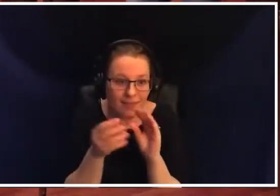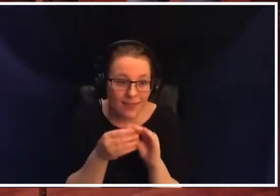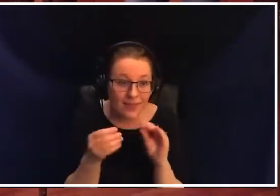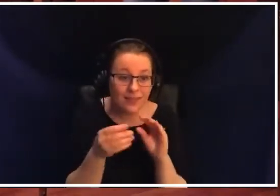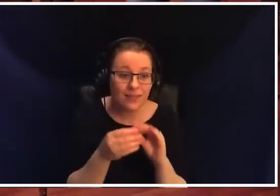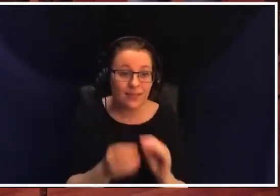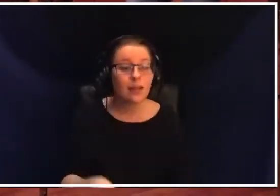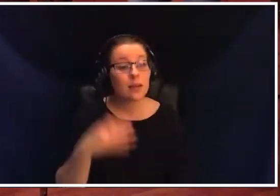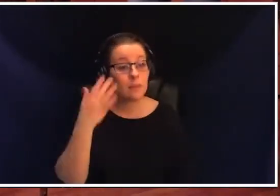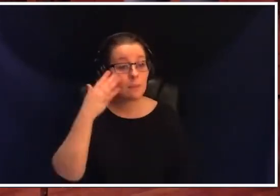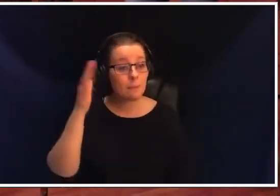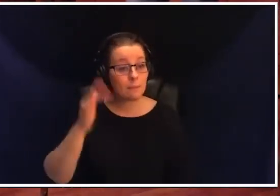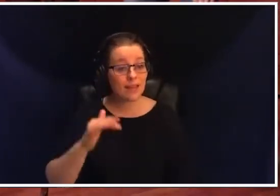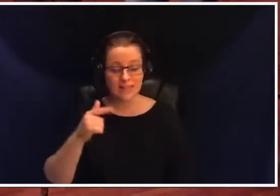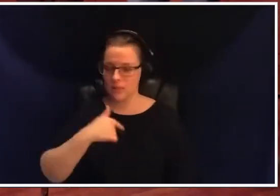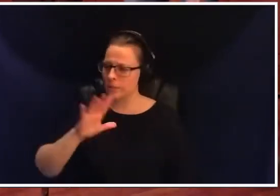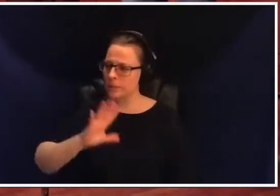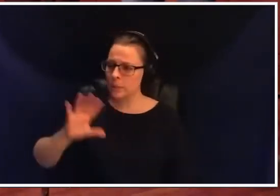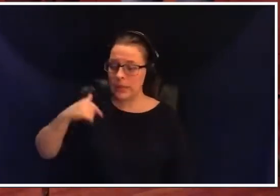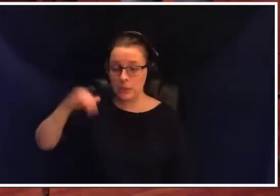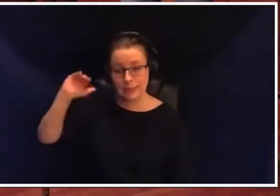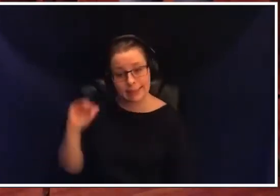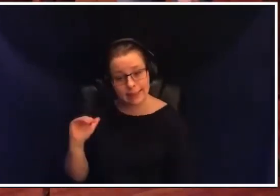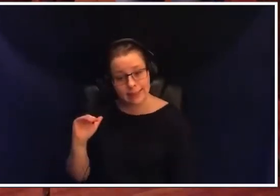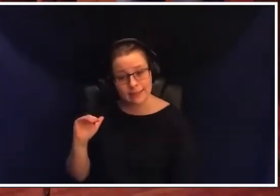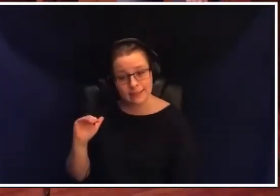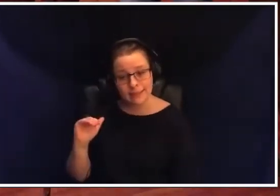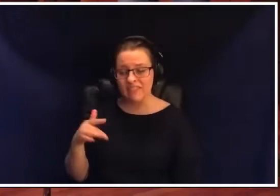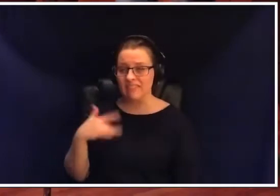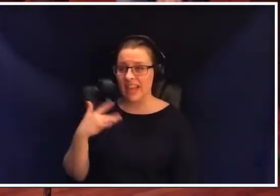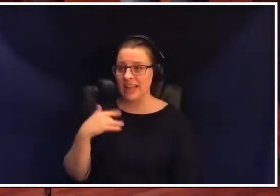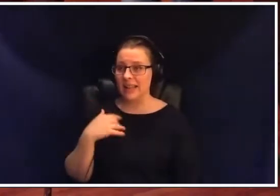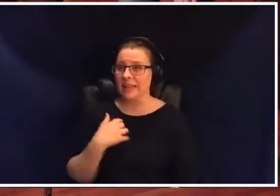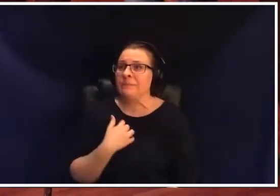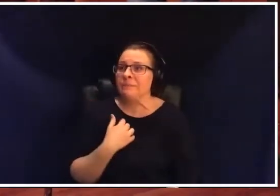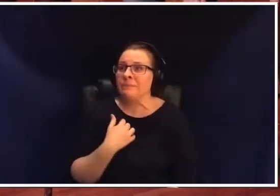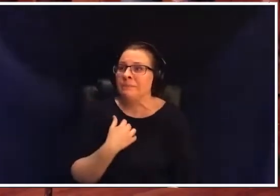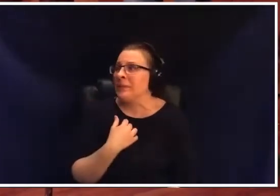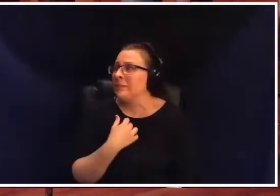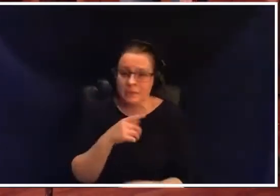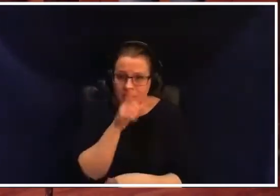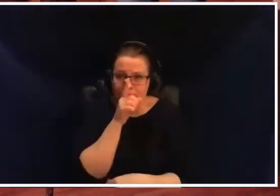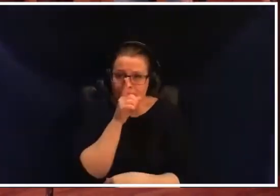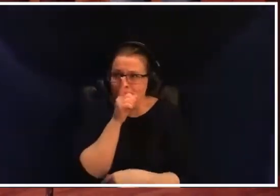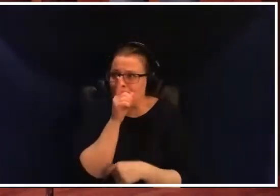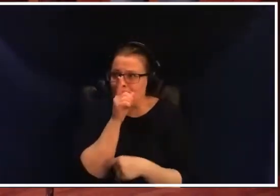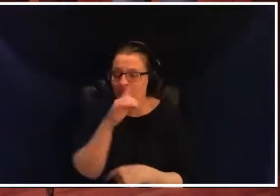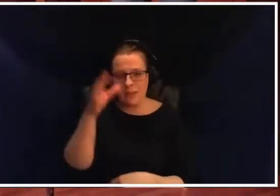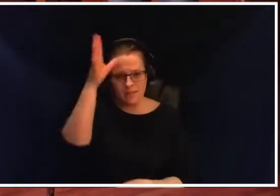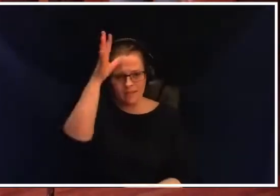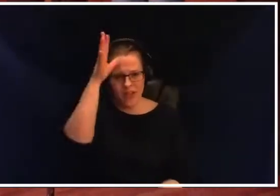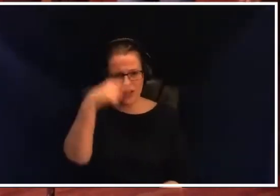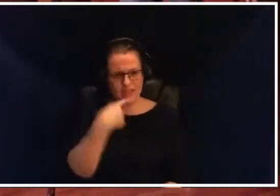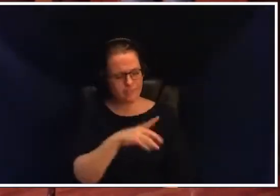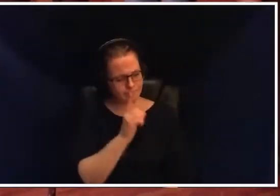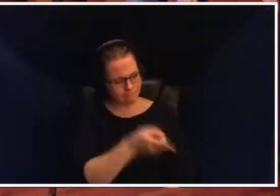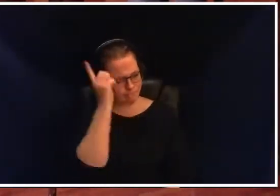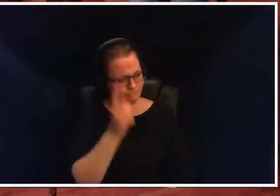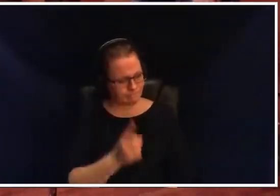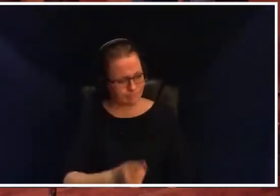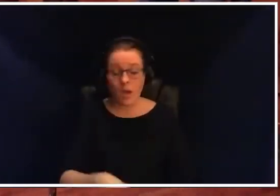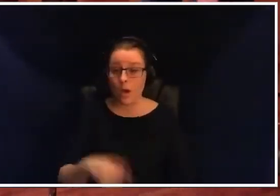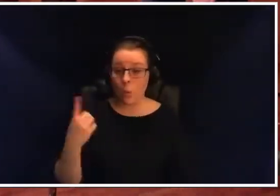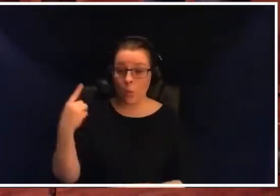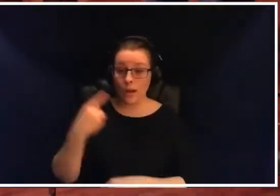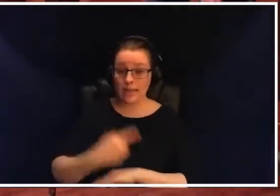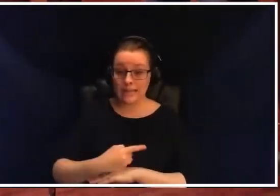Because I was afraid to speak when I was just a lad. My father gave me nose a tweak and told me I was bad. But then one day I